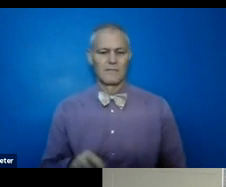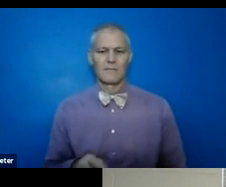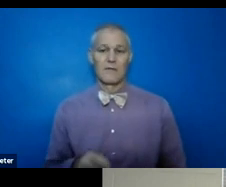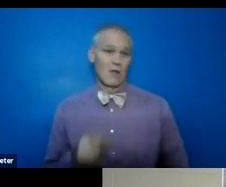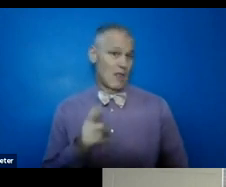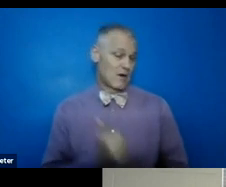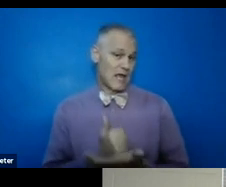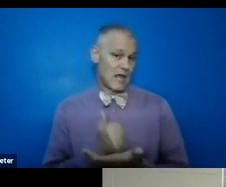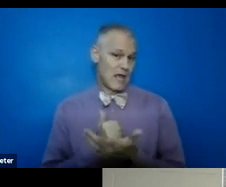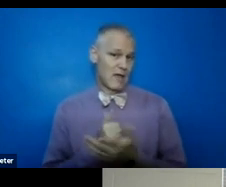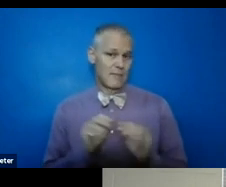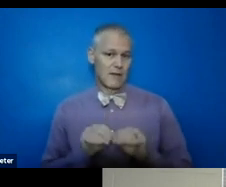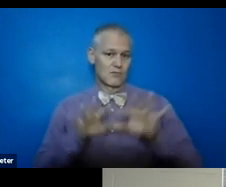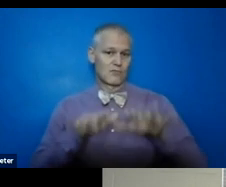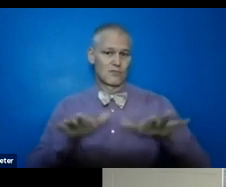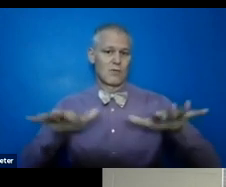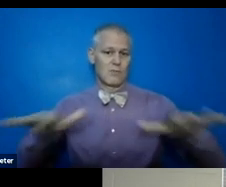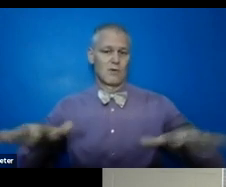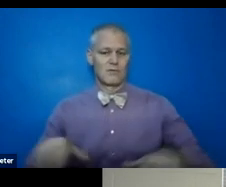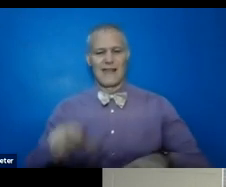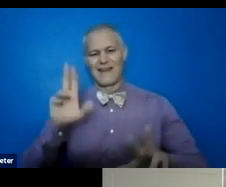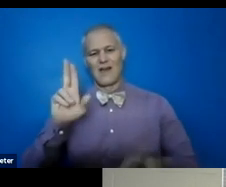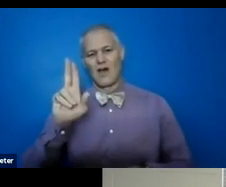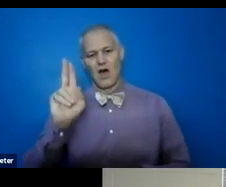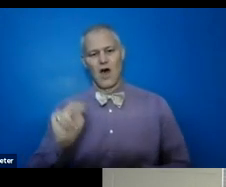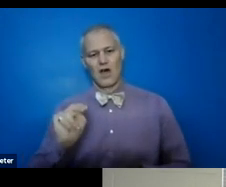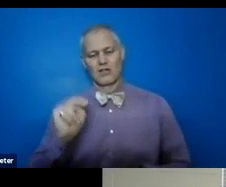help the ripple spread of the unlearning.